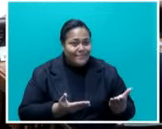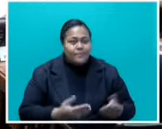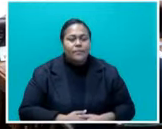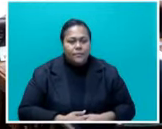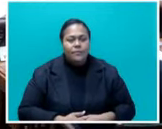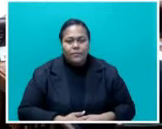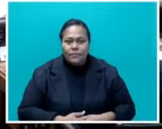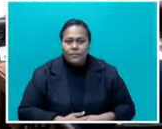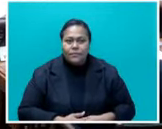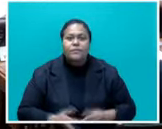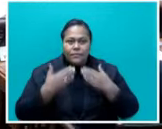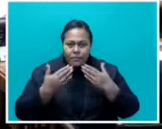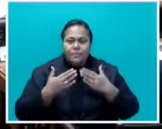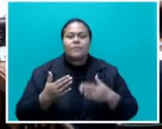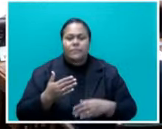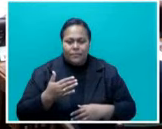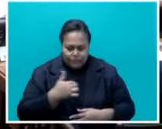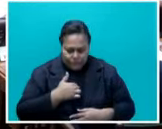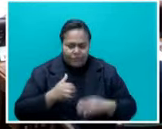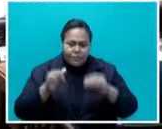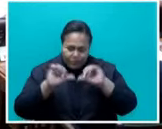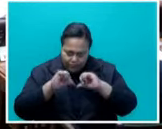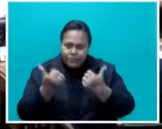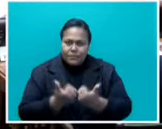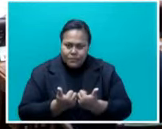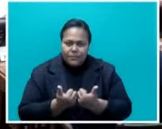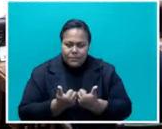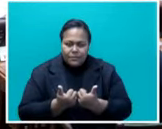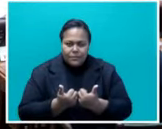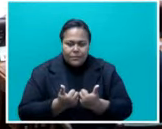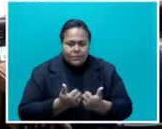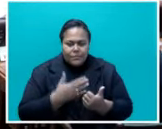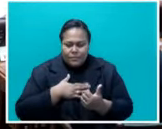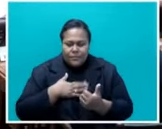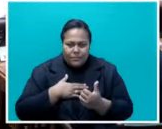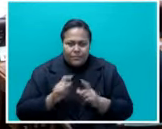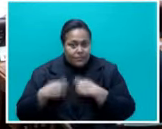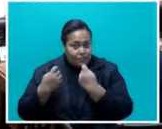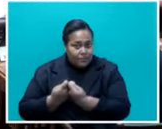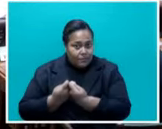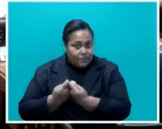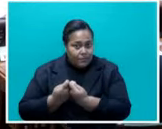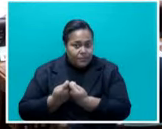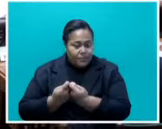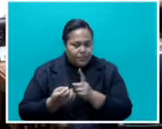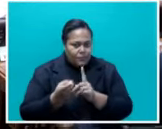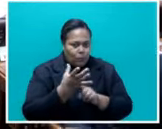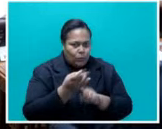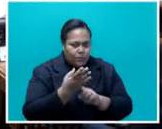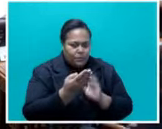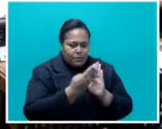I agree with my colleagues that this is a very important bill, and it needs